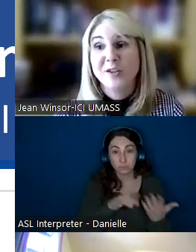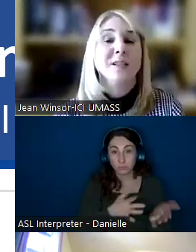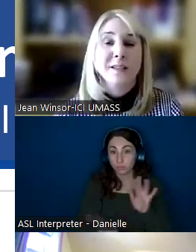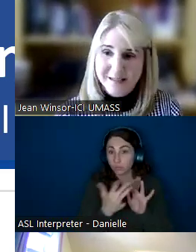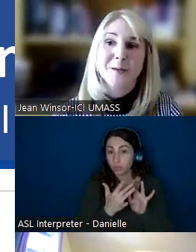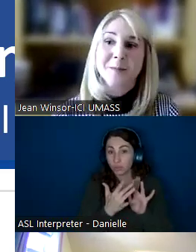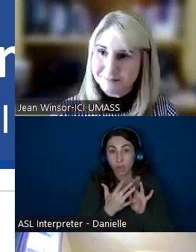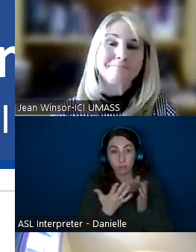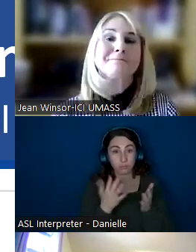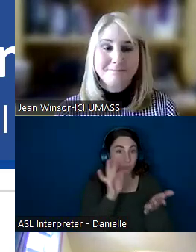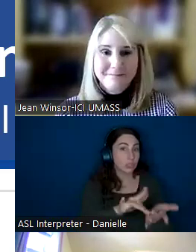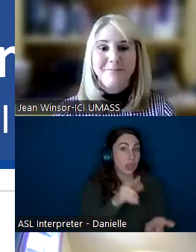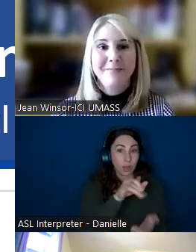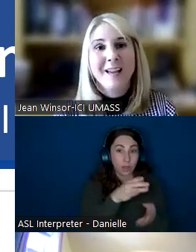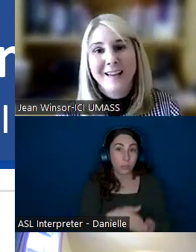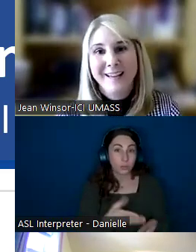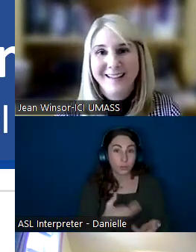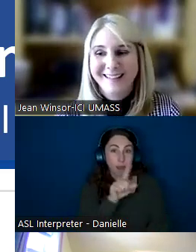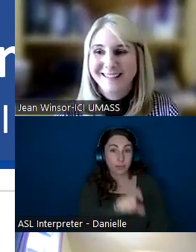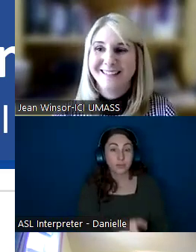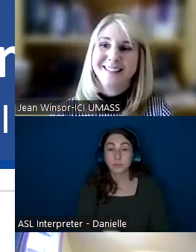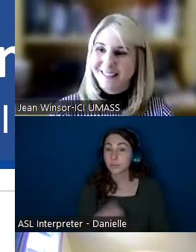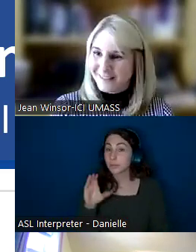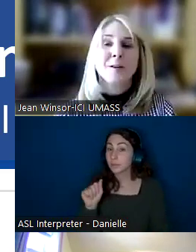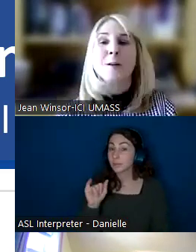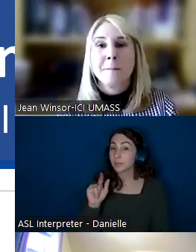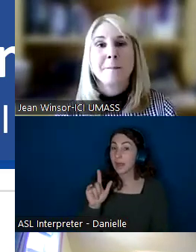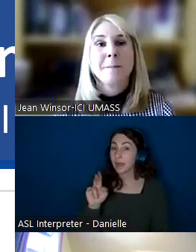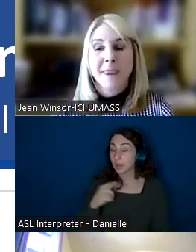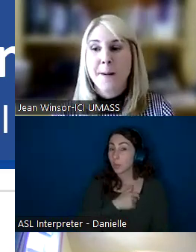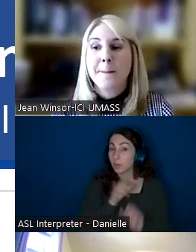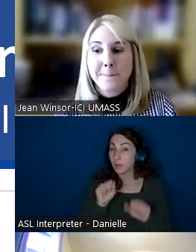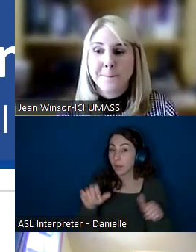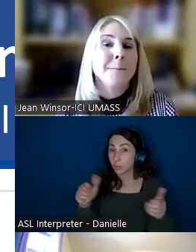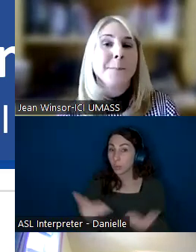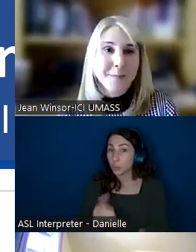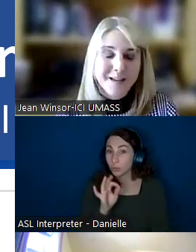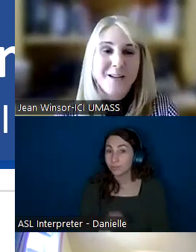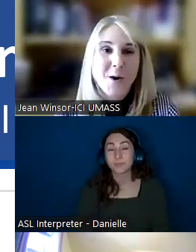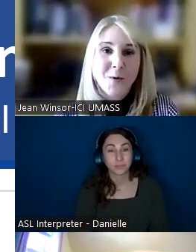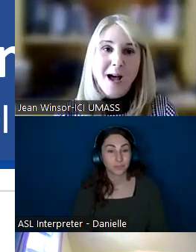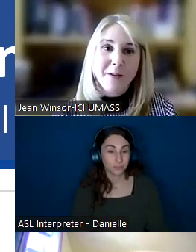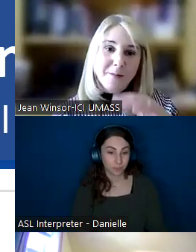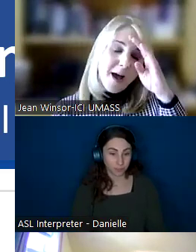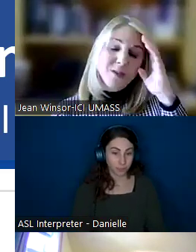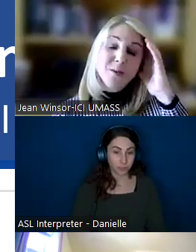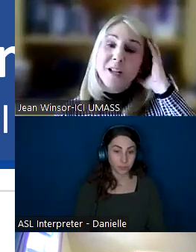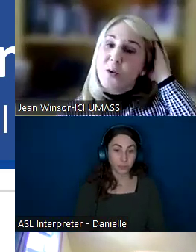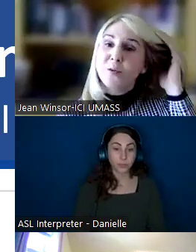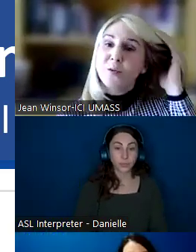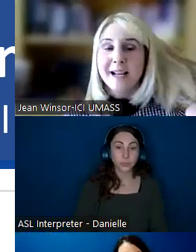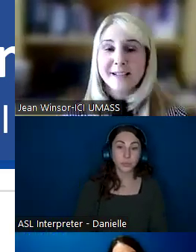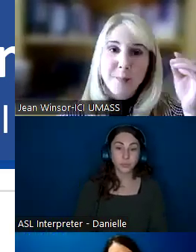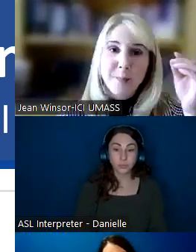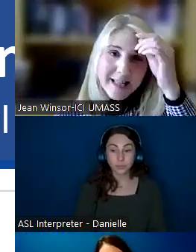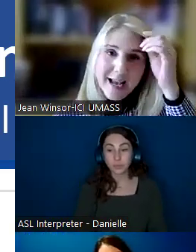your questions. So Caitlin, let us know if you want us to help with that connection. Thanks, Jean. no problem. So I'm going to go